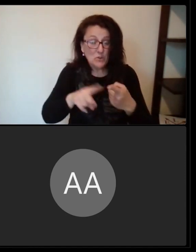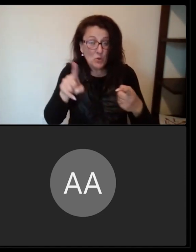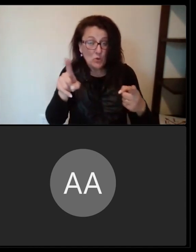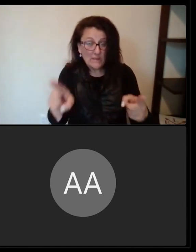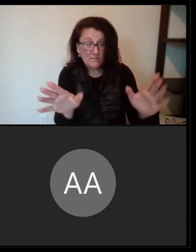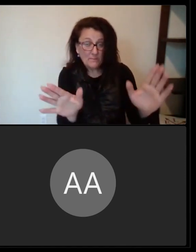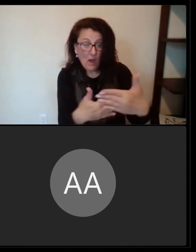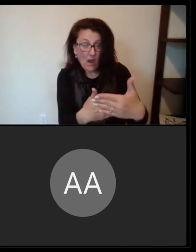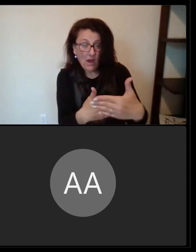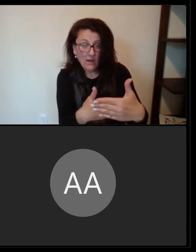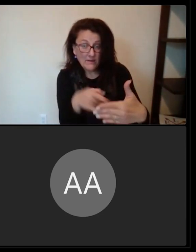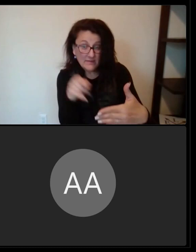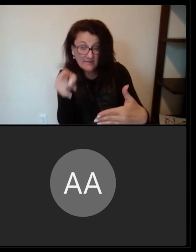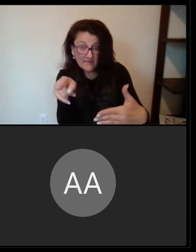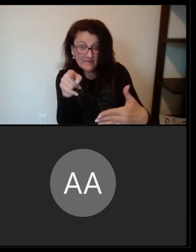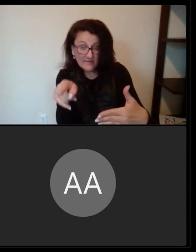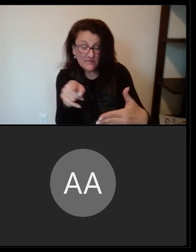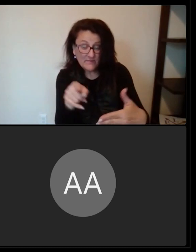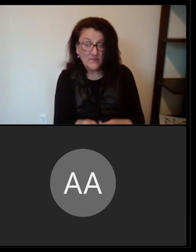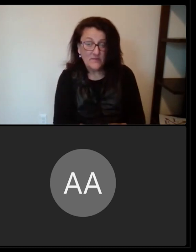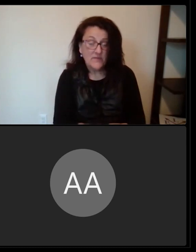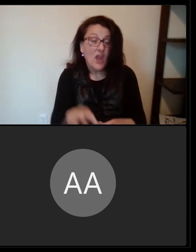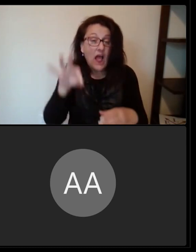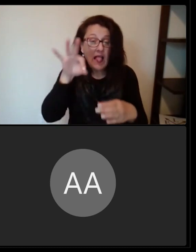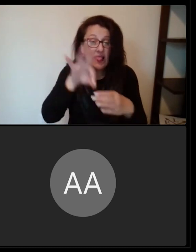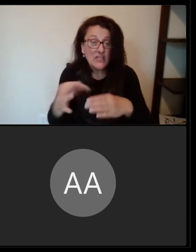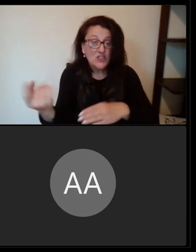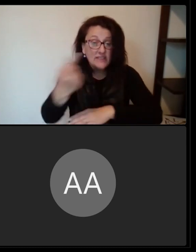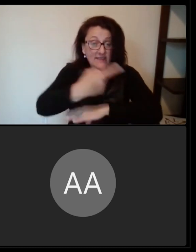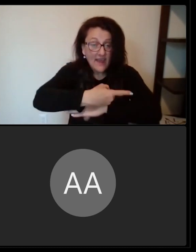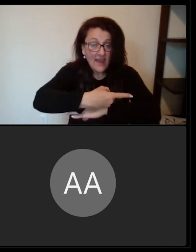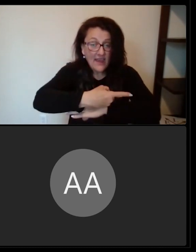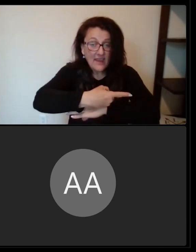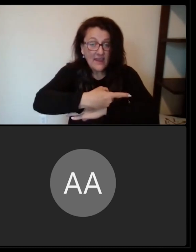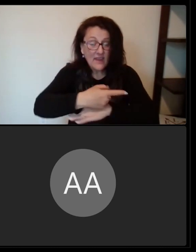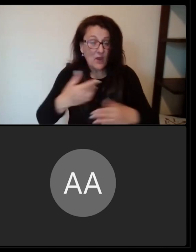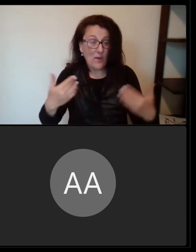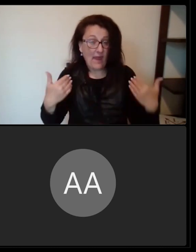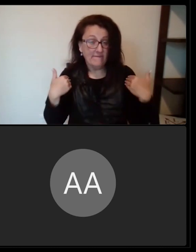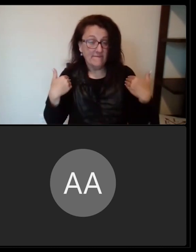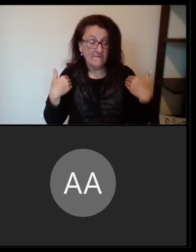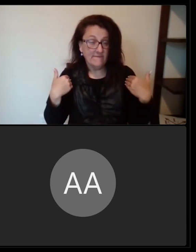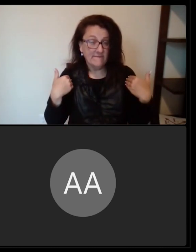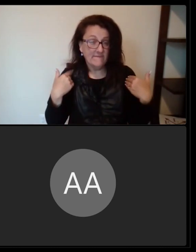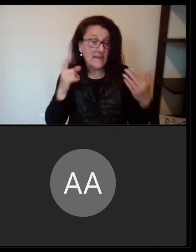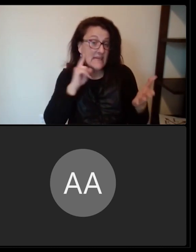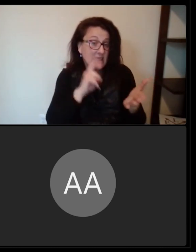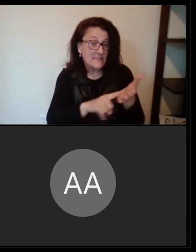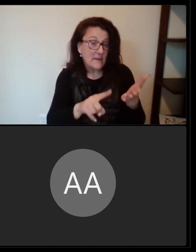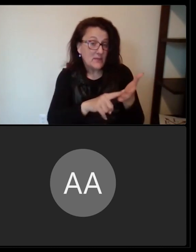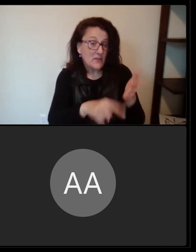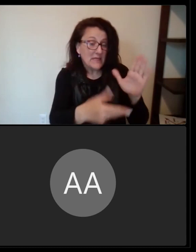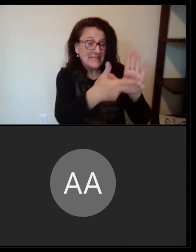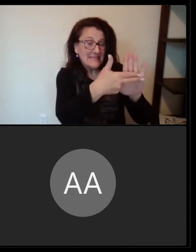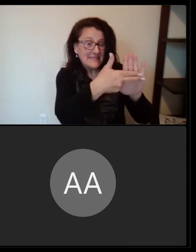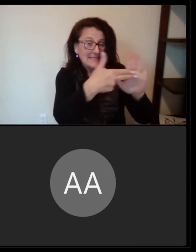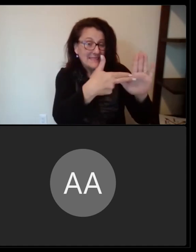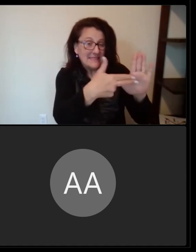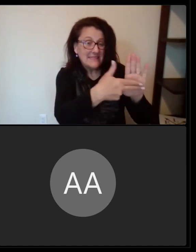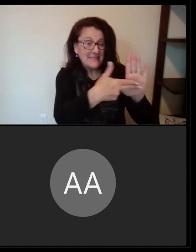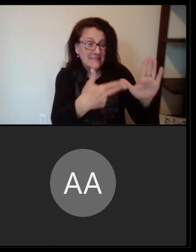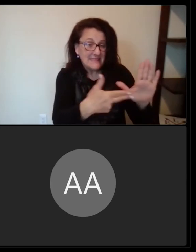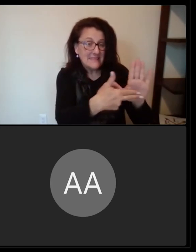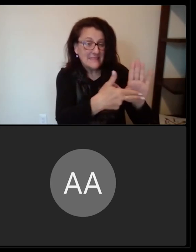compartment here. And on election day, there would be inspector seals here and here and